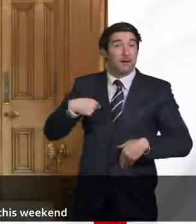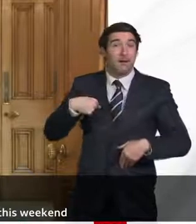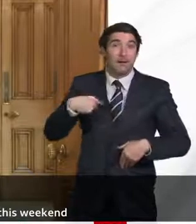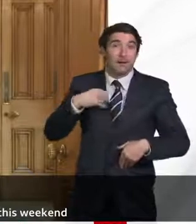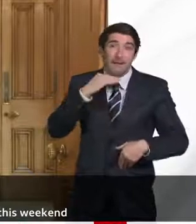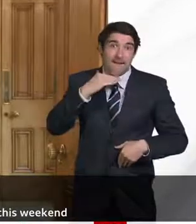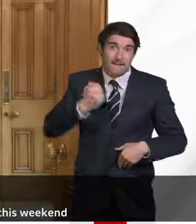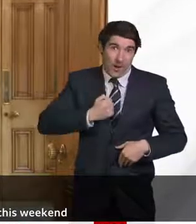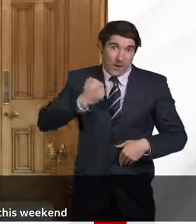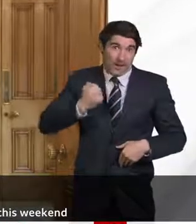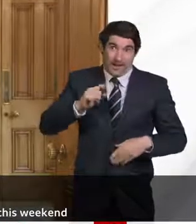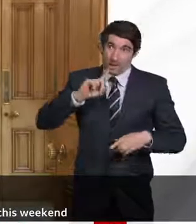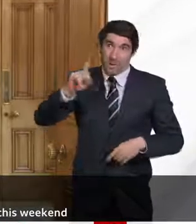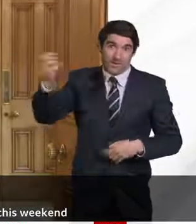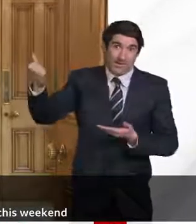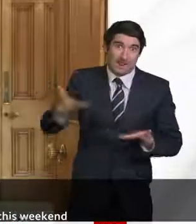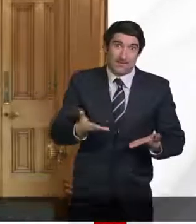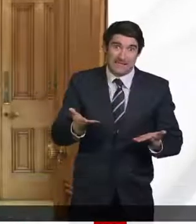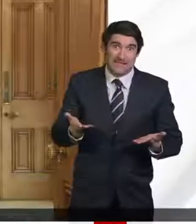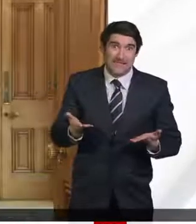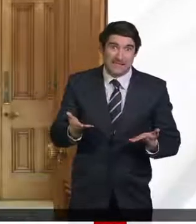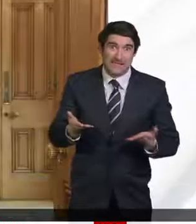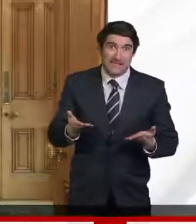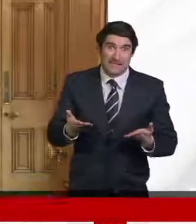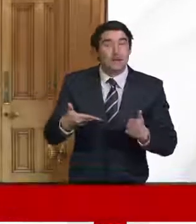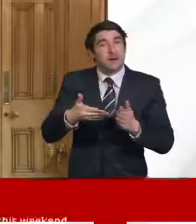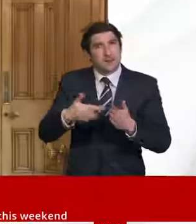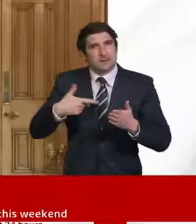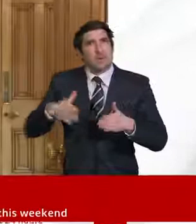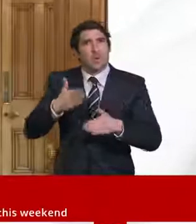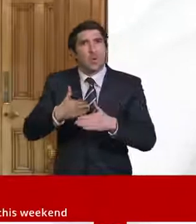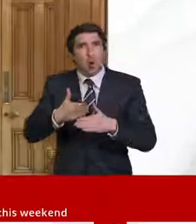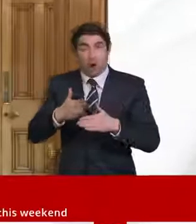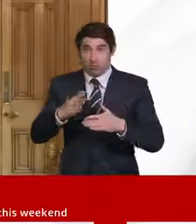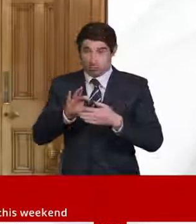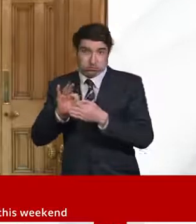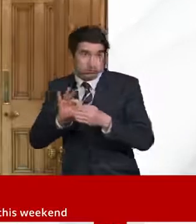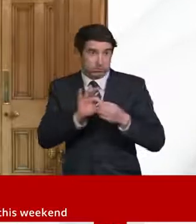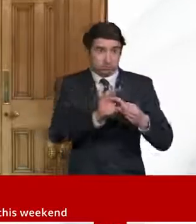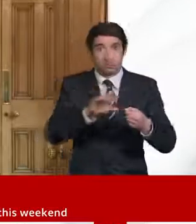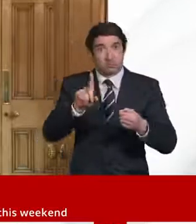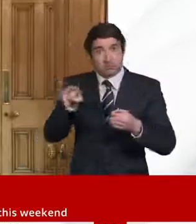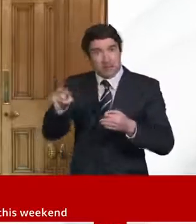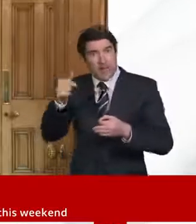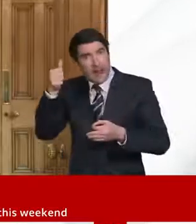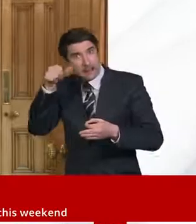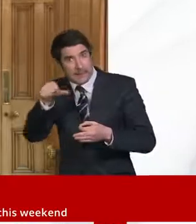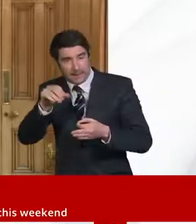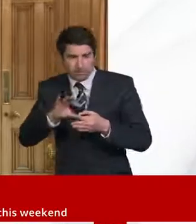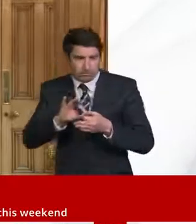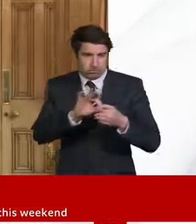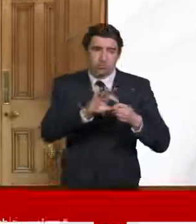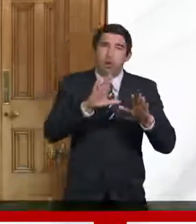as I'm sure you're aware, that we've been working with the private sector and with academics, and Boots, for example, have increased the number